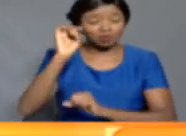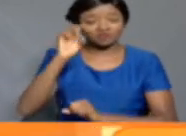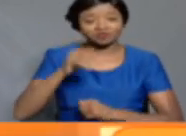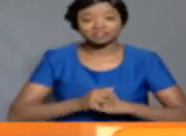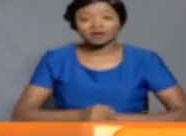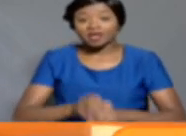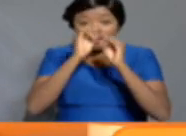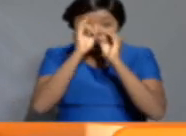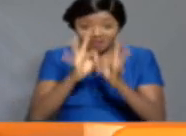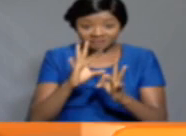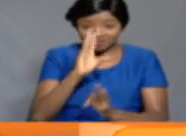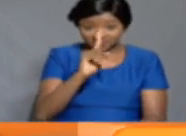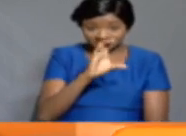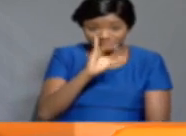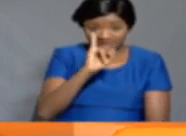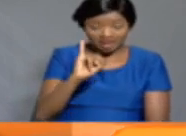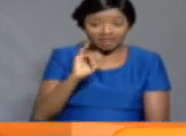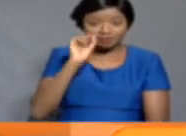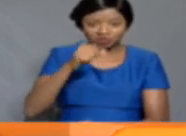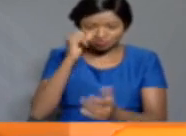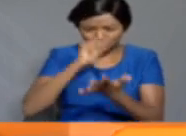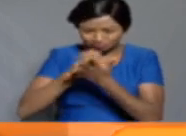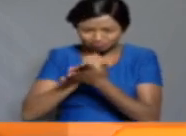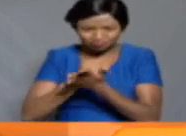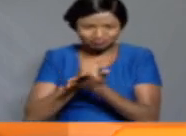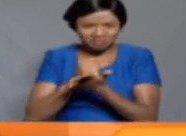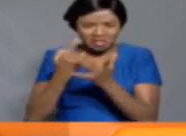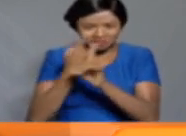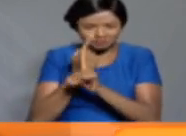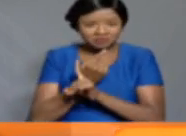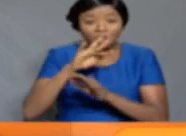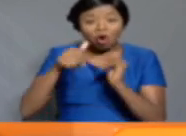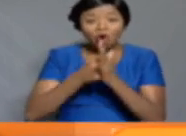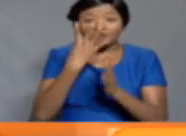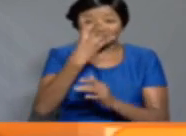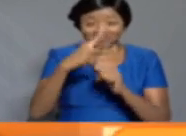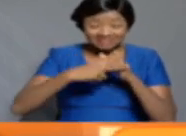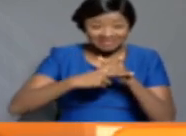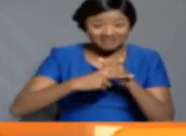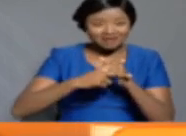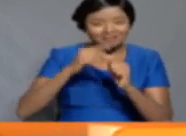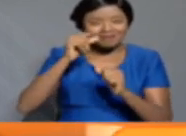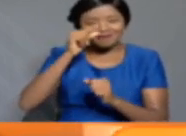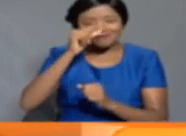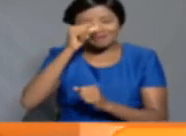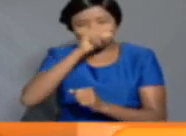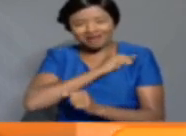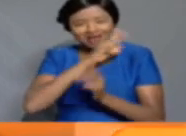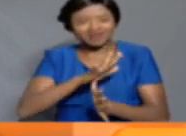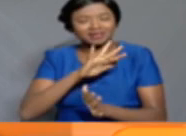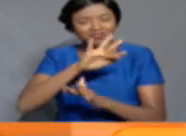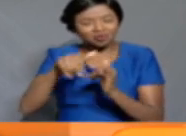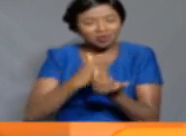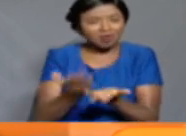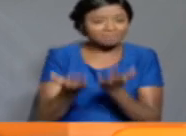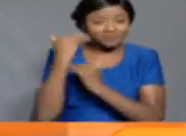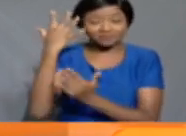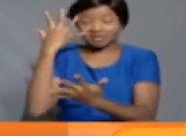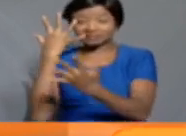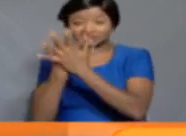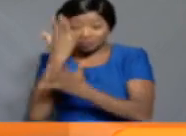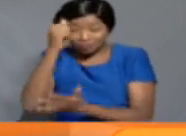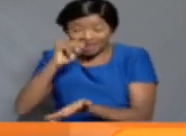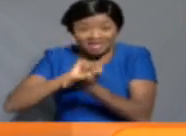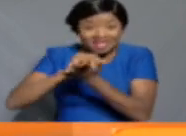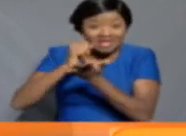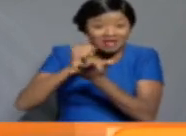the DCI were to pick the Auditor General report, all 47 governors would be in jail today. Okay. All right. The Auditor General's report is a